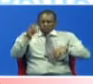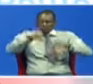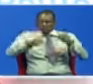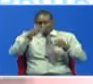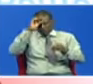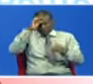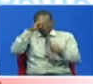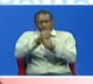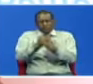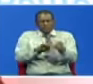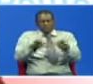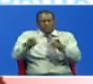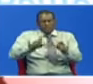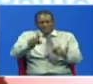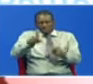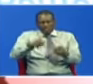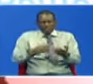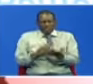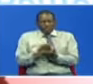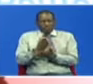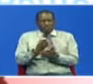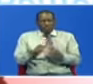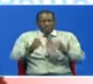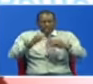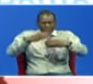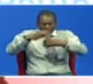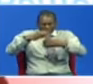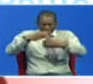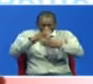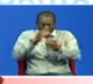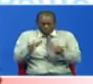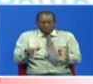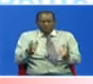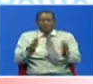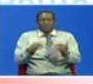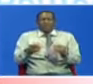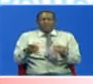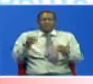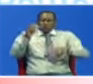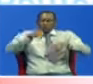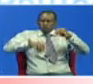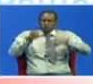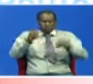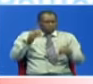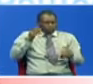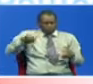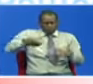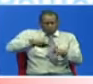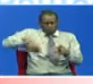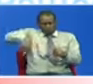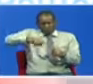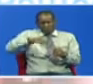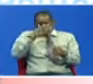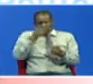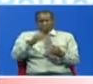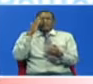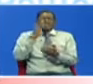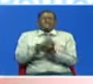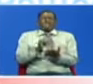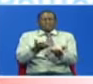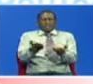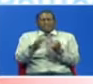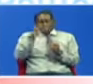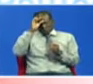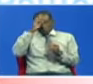efforts to manage the virus through a rigorous testing regime. Our contributions are driven by the belief in the need for government